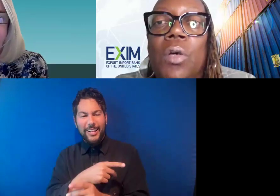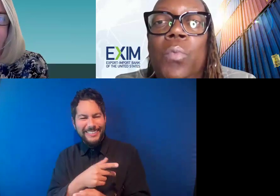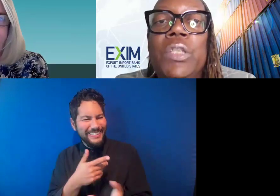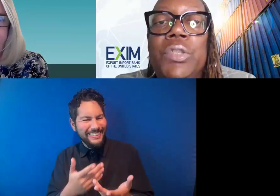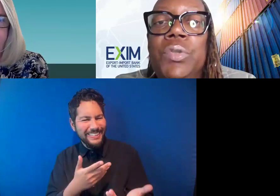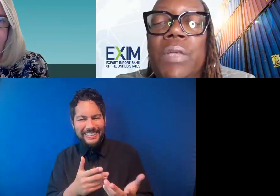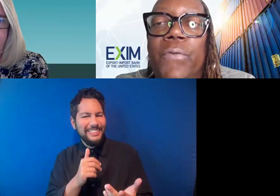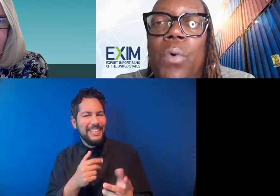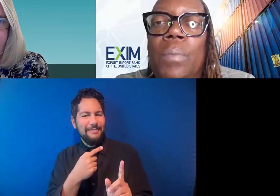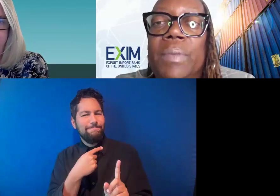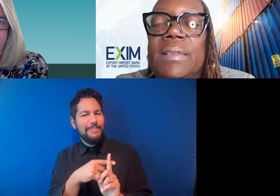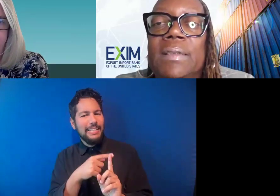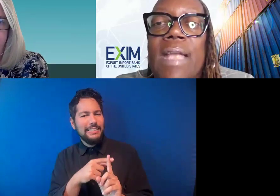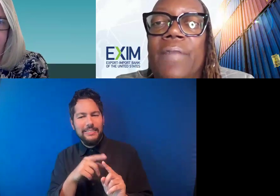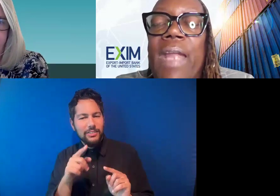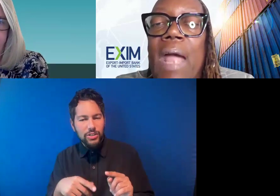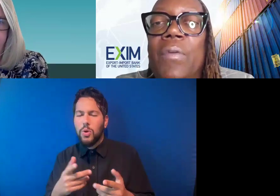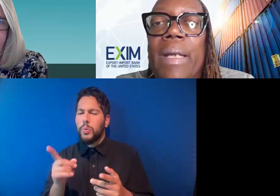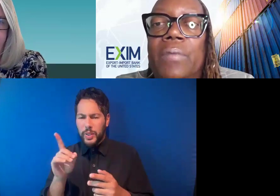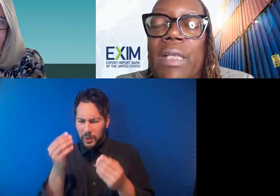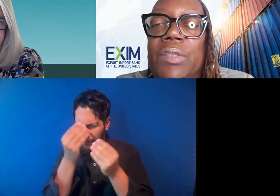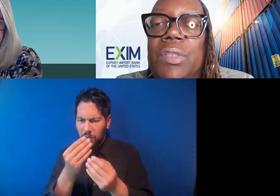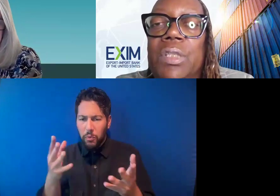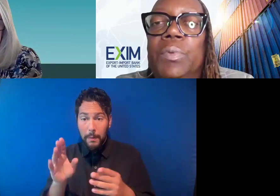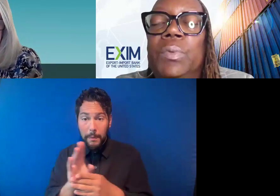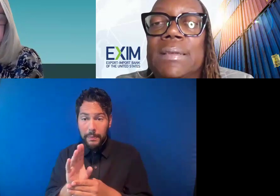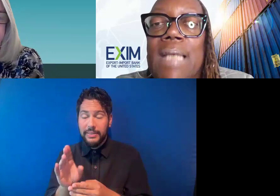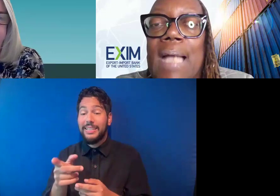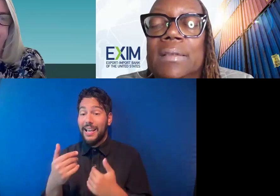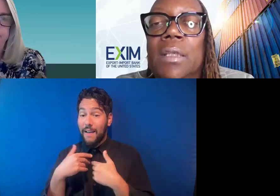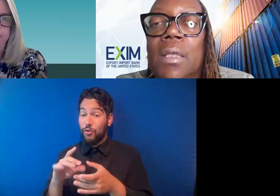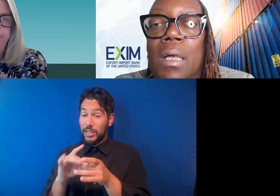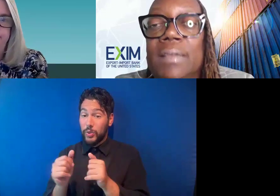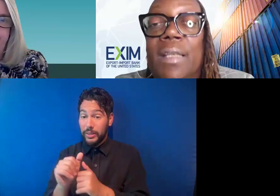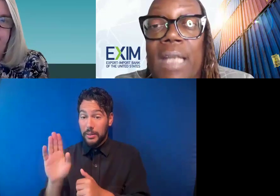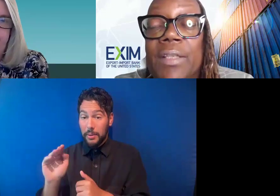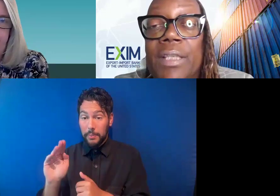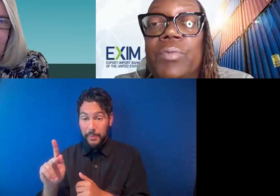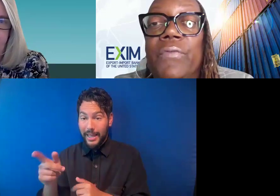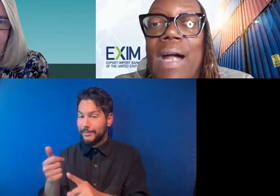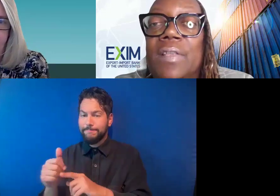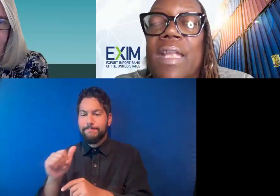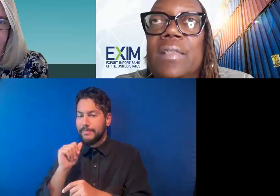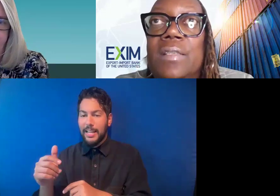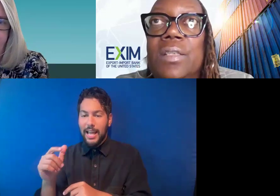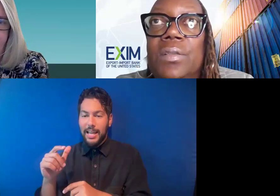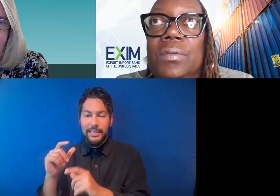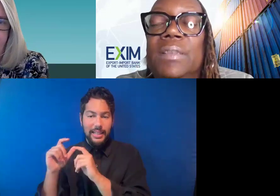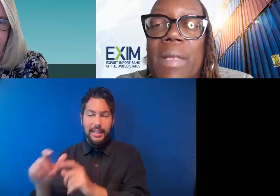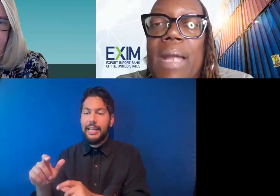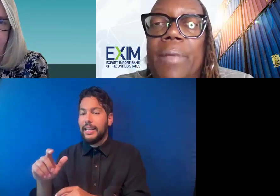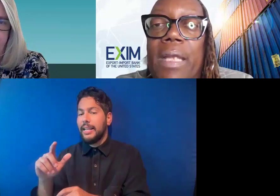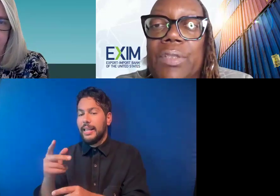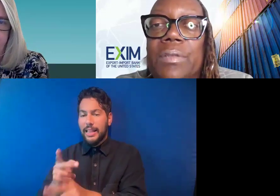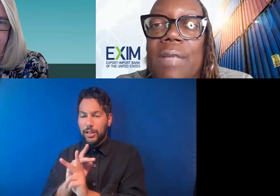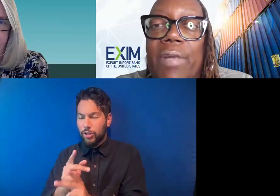results. So we do inform businesses that if they have a banking relationship who is not a delegated lender of ours, they can still